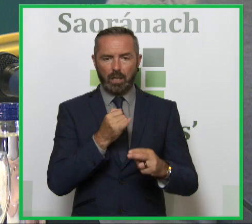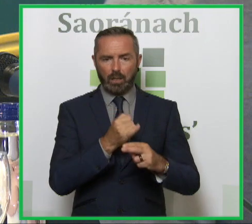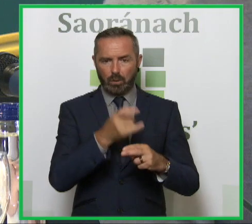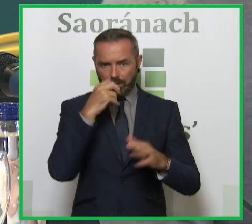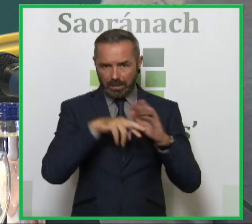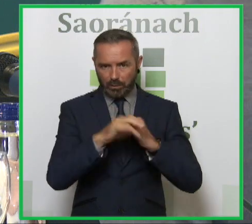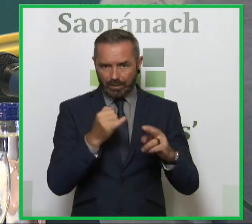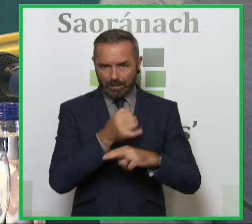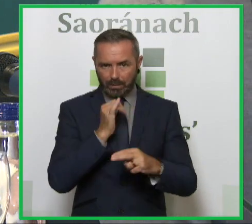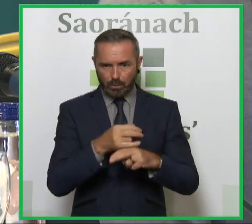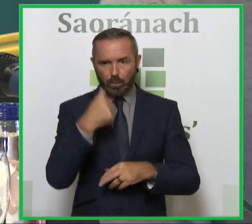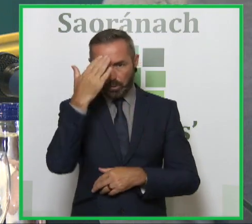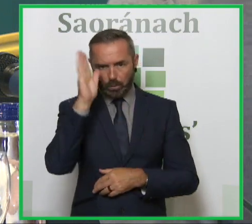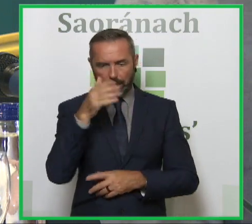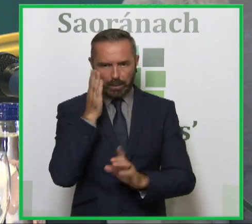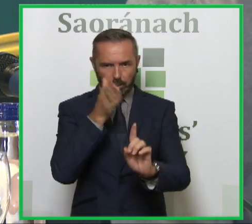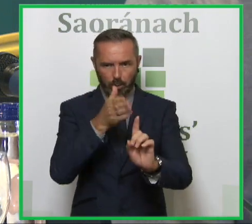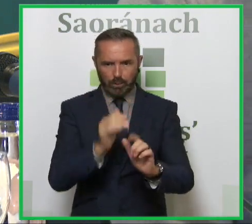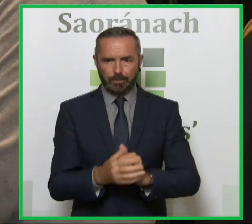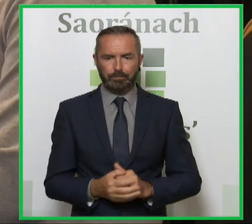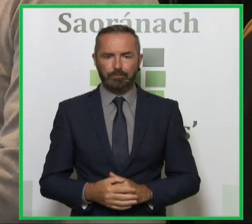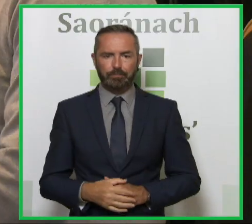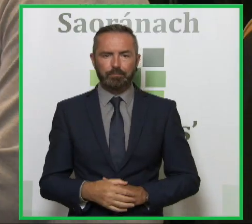that they can go to. Okay, cool, thanks.